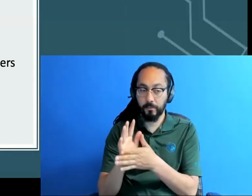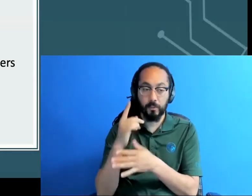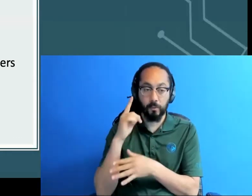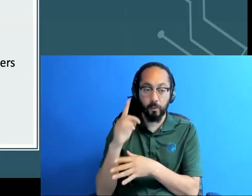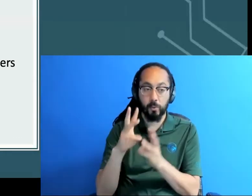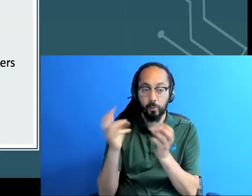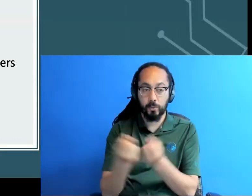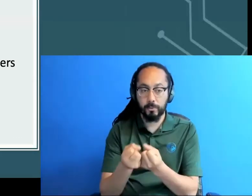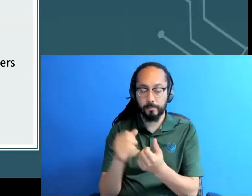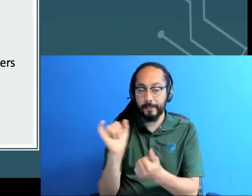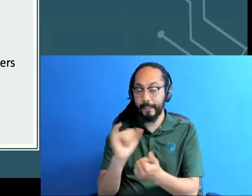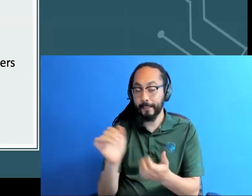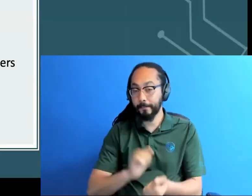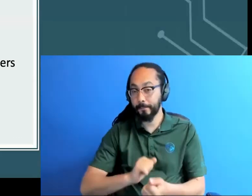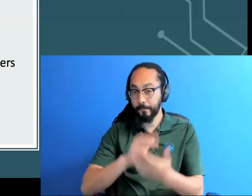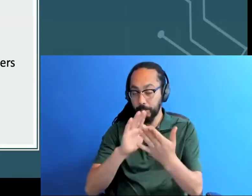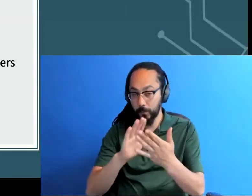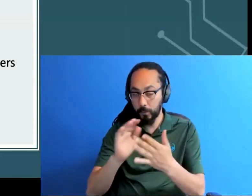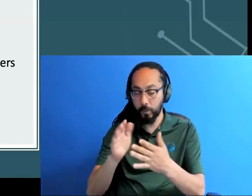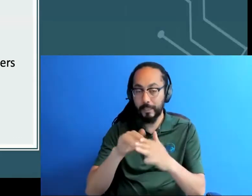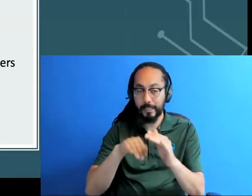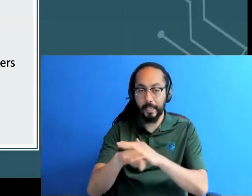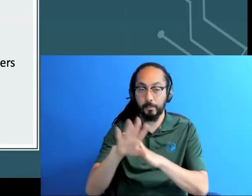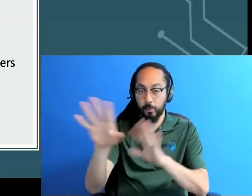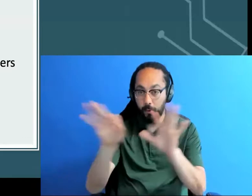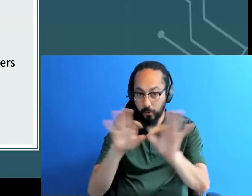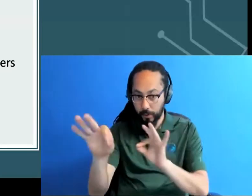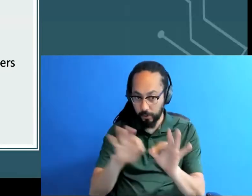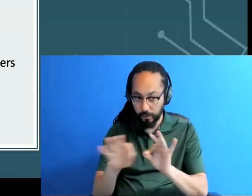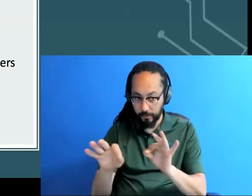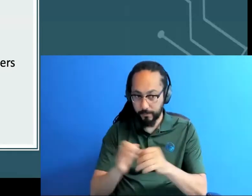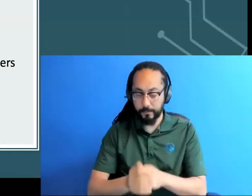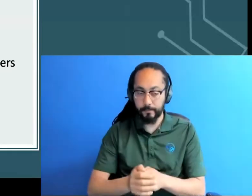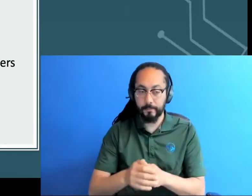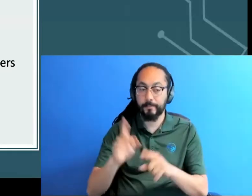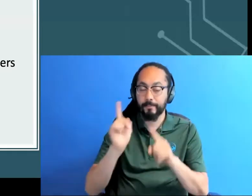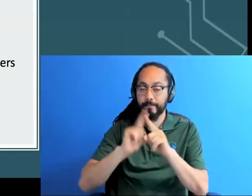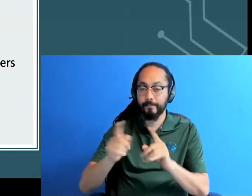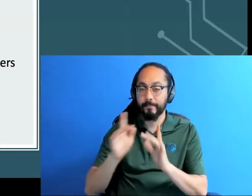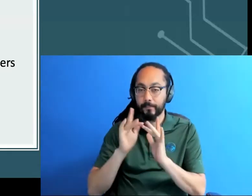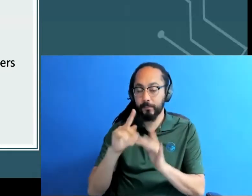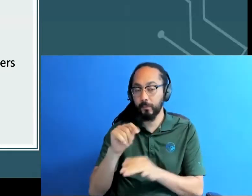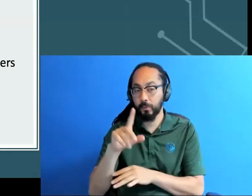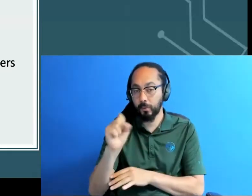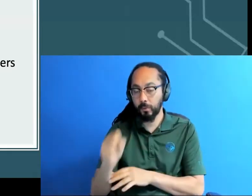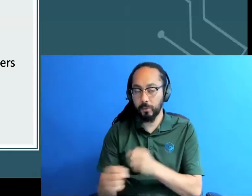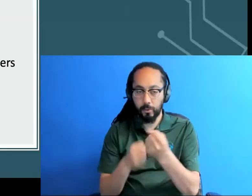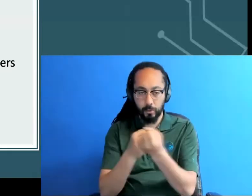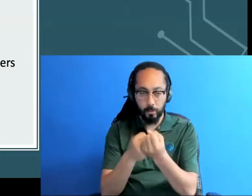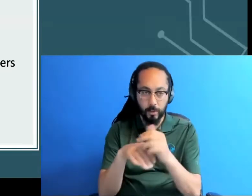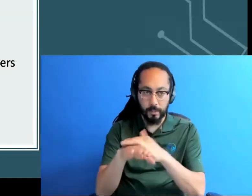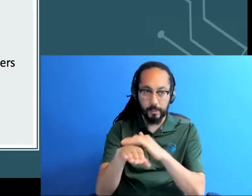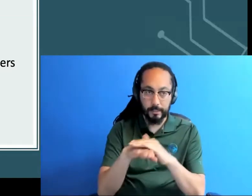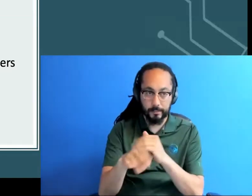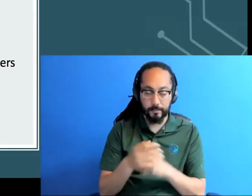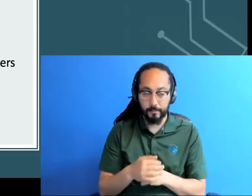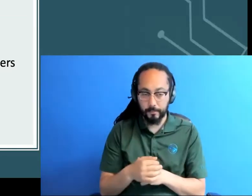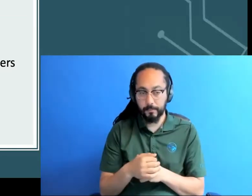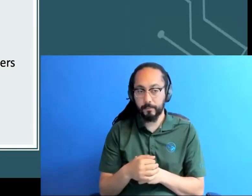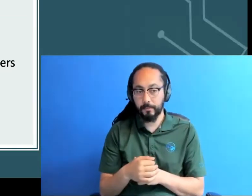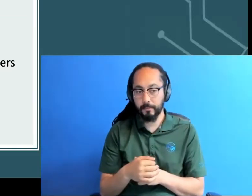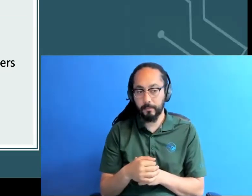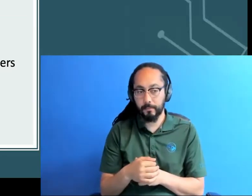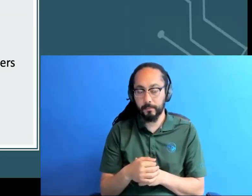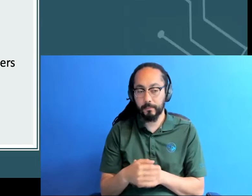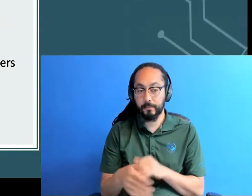approaches to accessible curation, the various digital tools that support accessibility, how to use